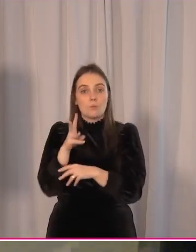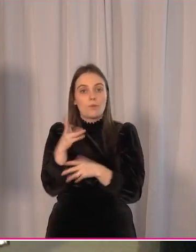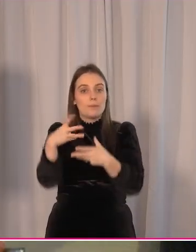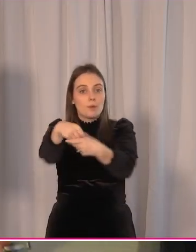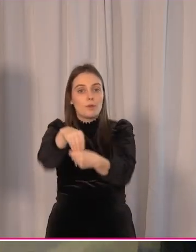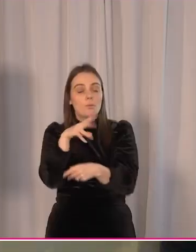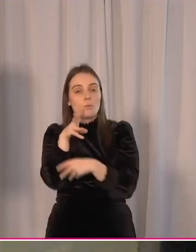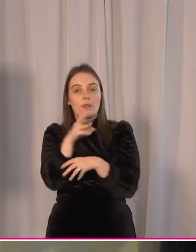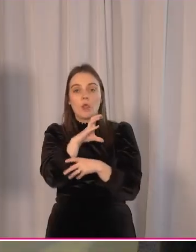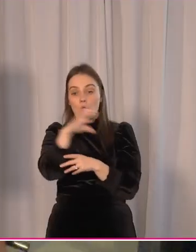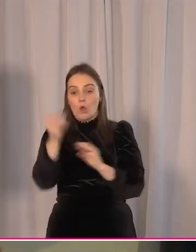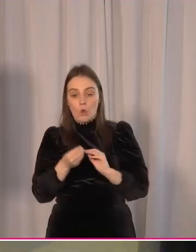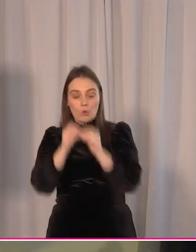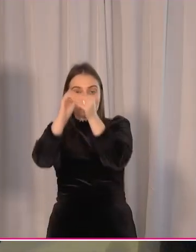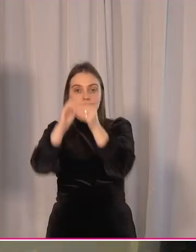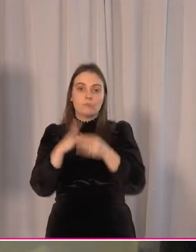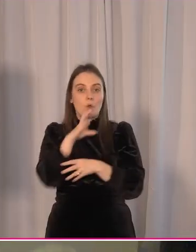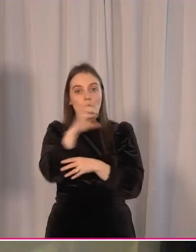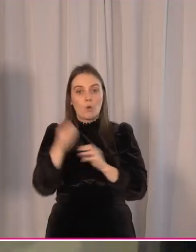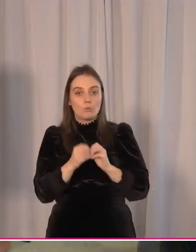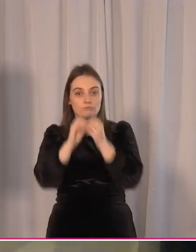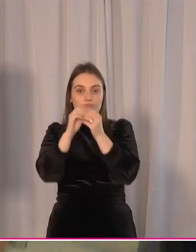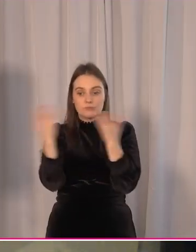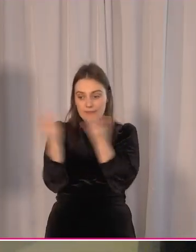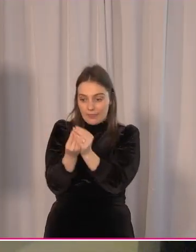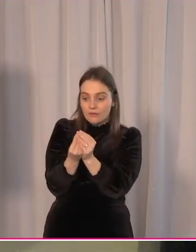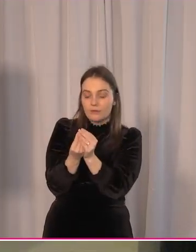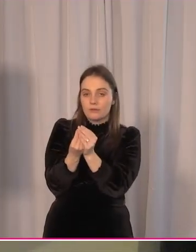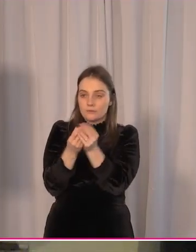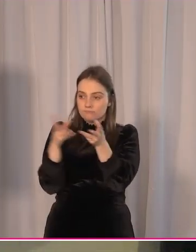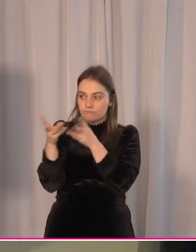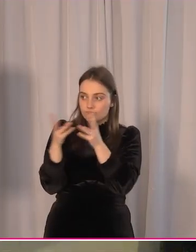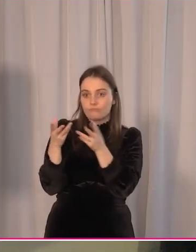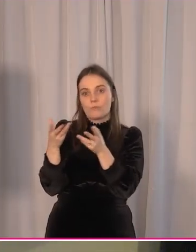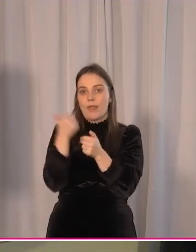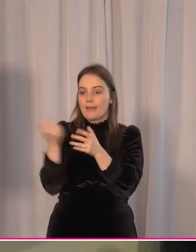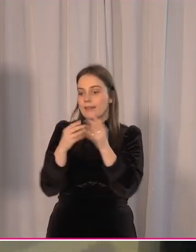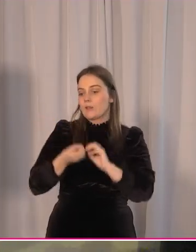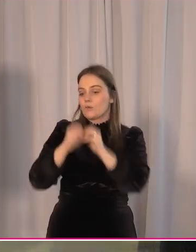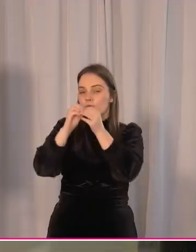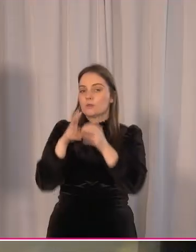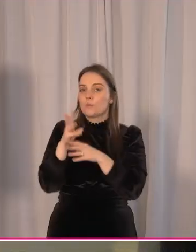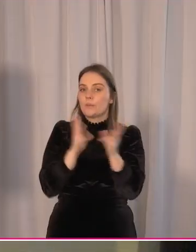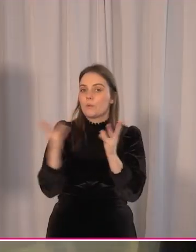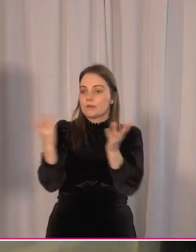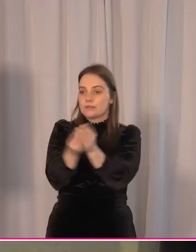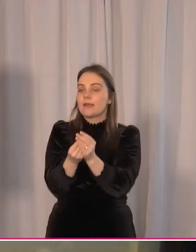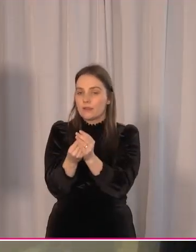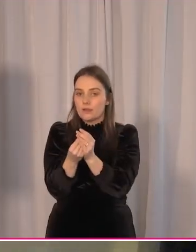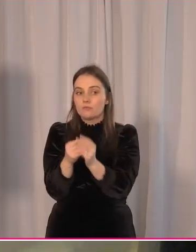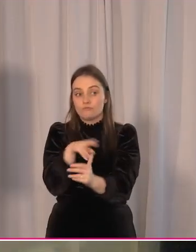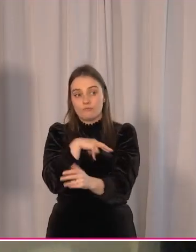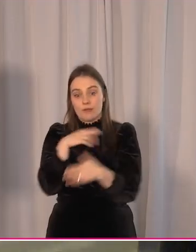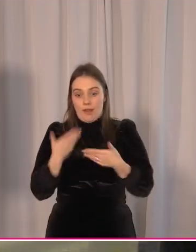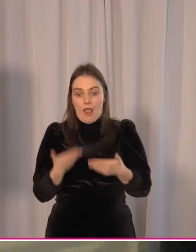be co-designing and co-producing the content of any of the materials that will be produced. And we're really